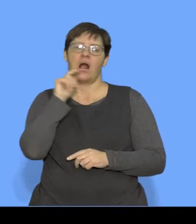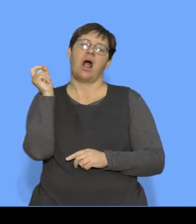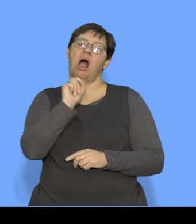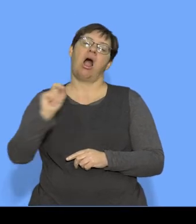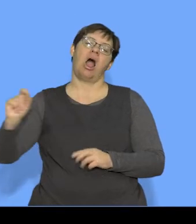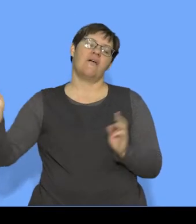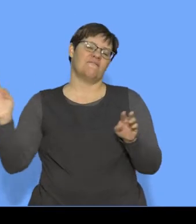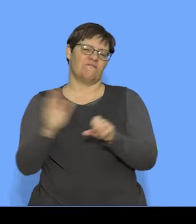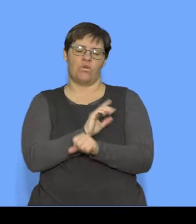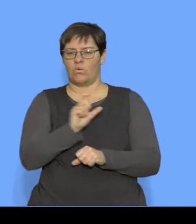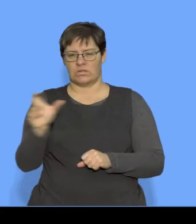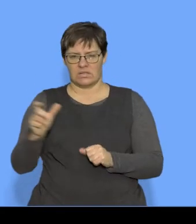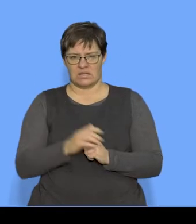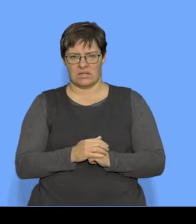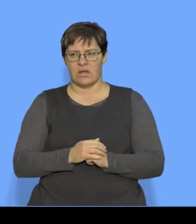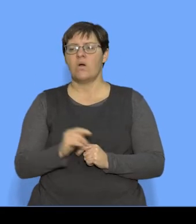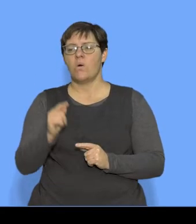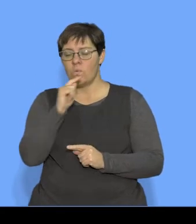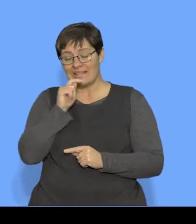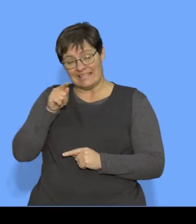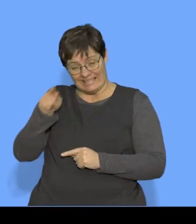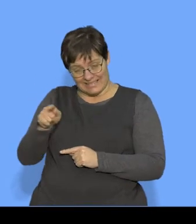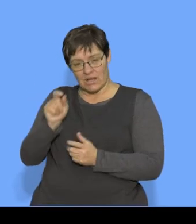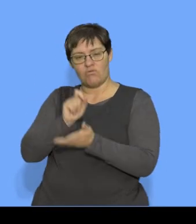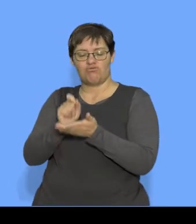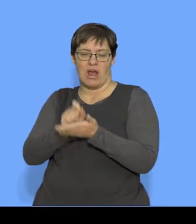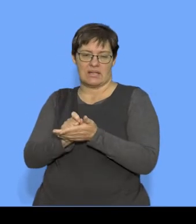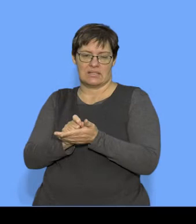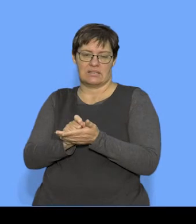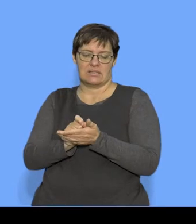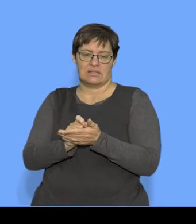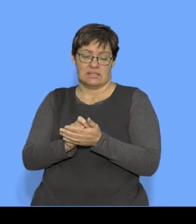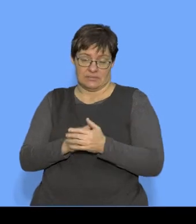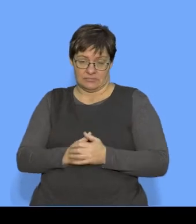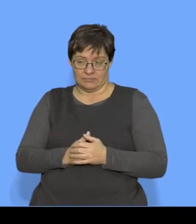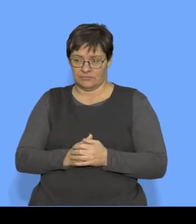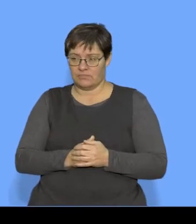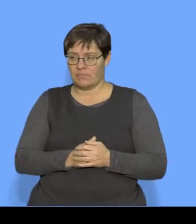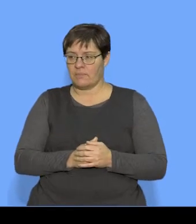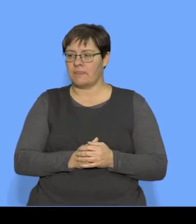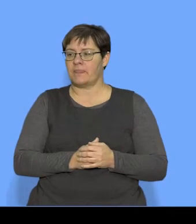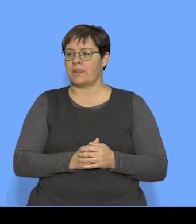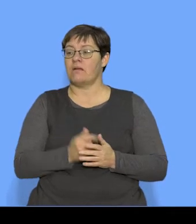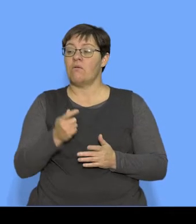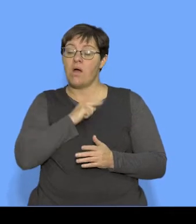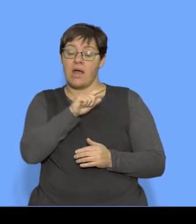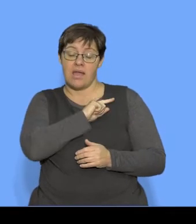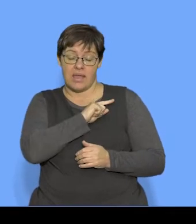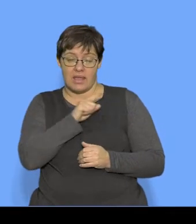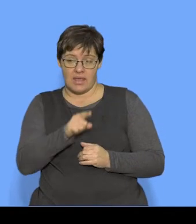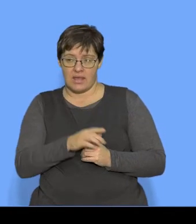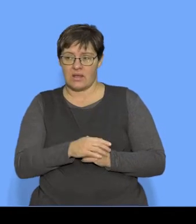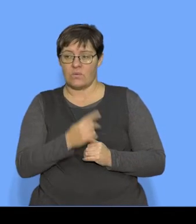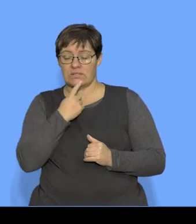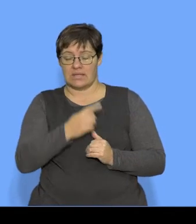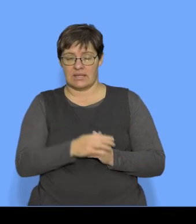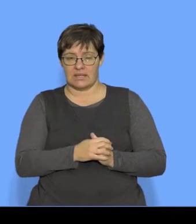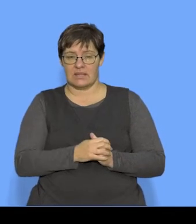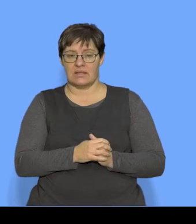to write the whole. And mathematically, by the way, this is how we do write it. So as a result, I will then say